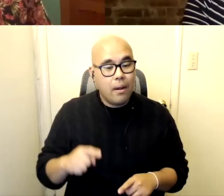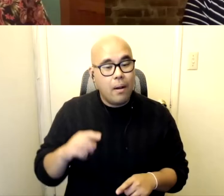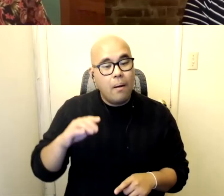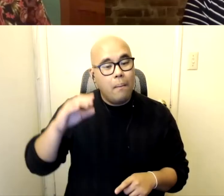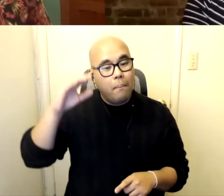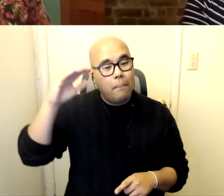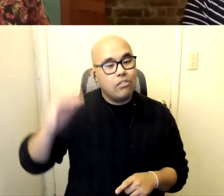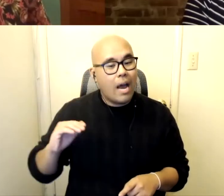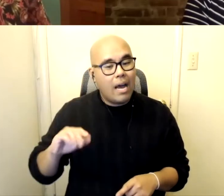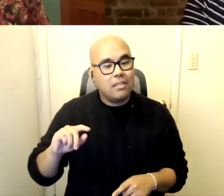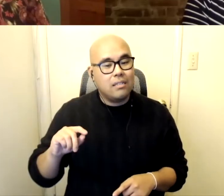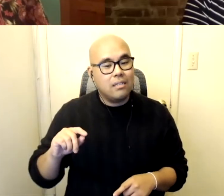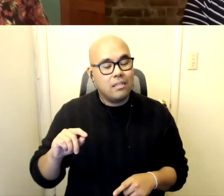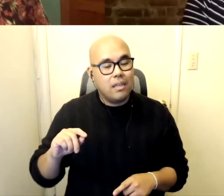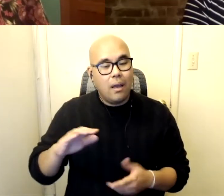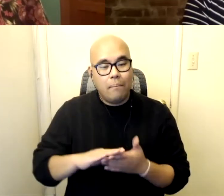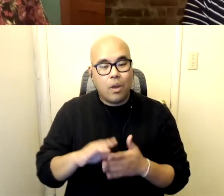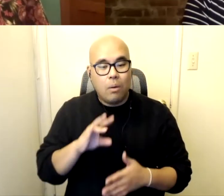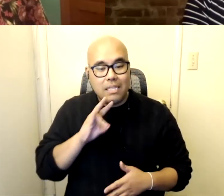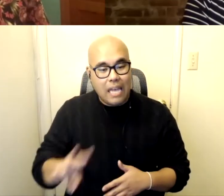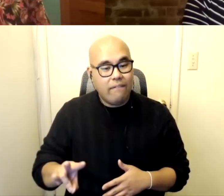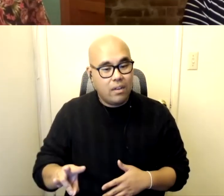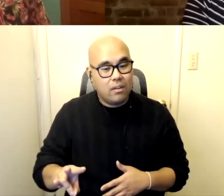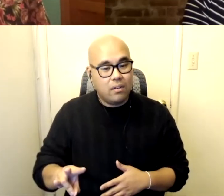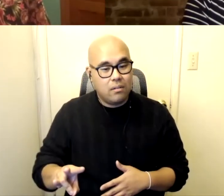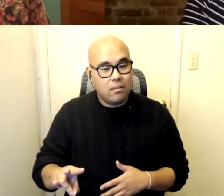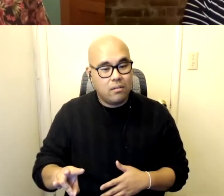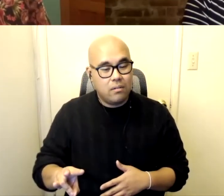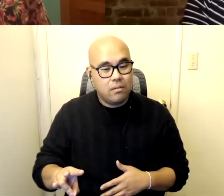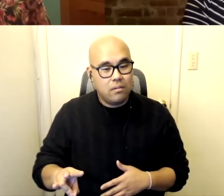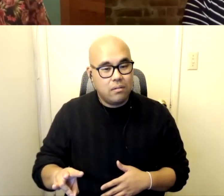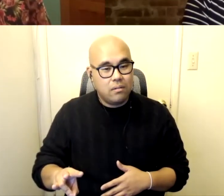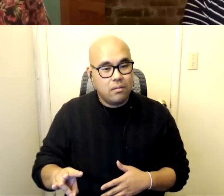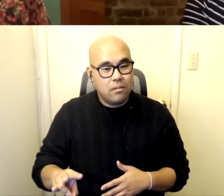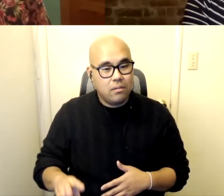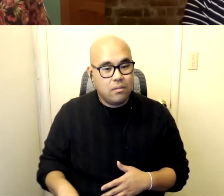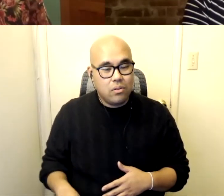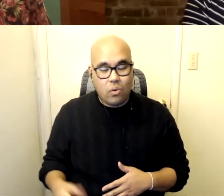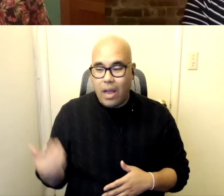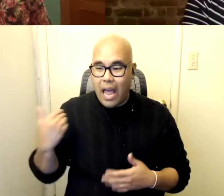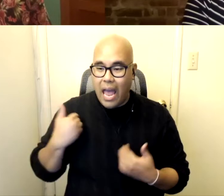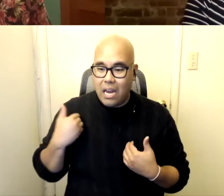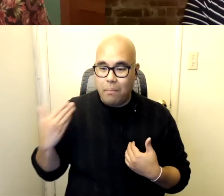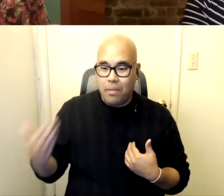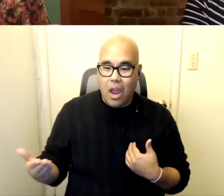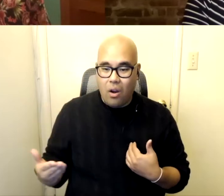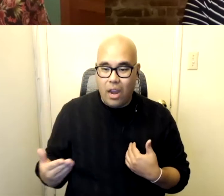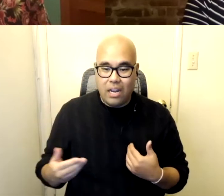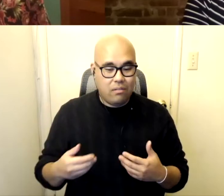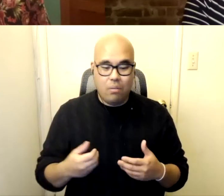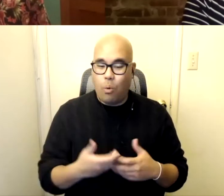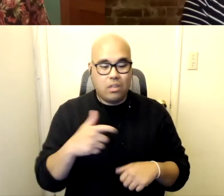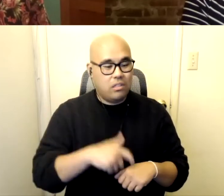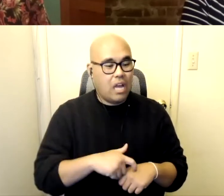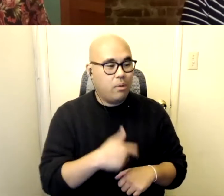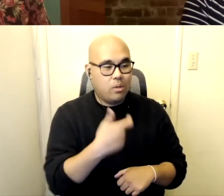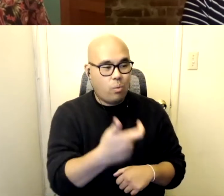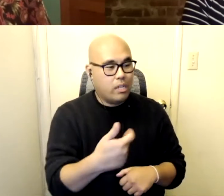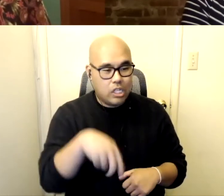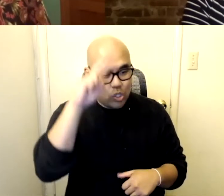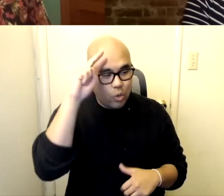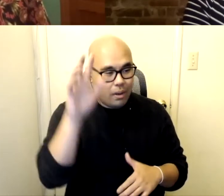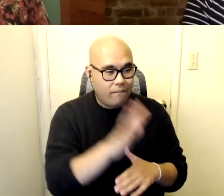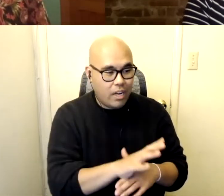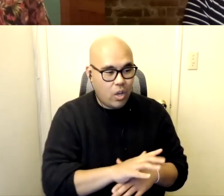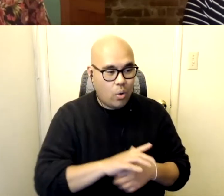to Yaddo for 13 days, and I spent maybe 8 of them staring into space and watching stupid videos and just stressing out about